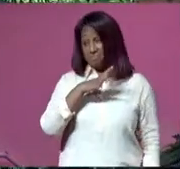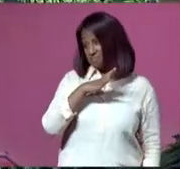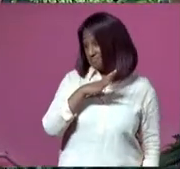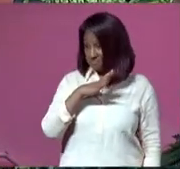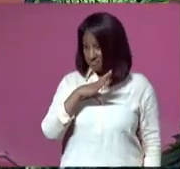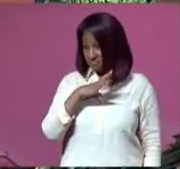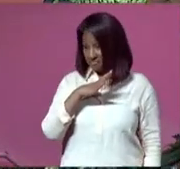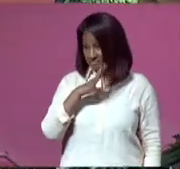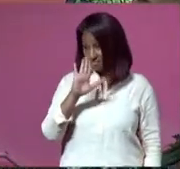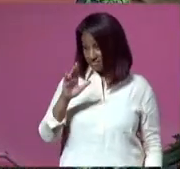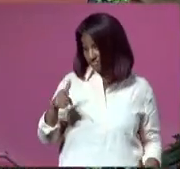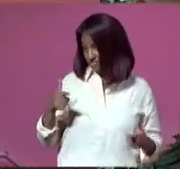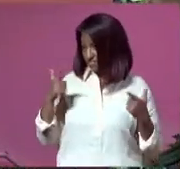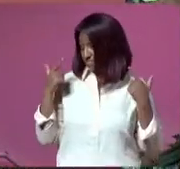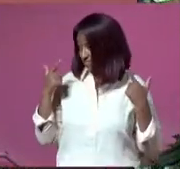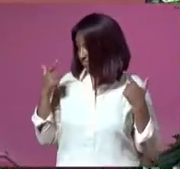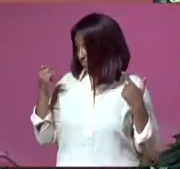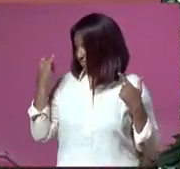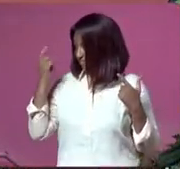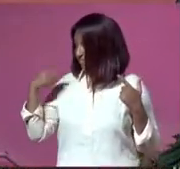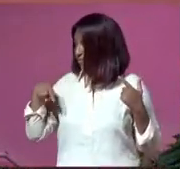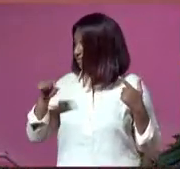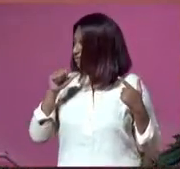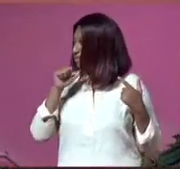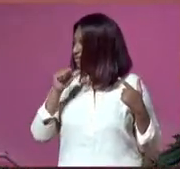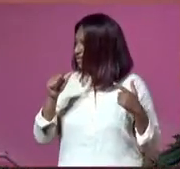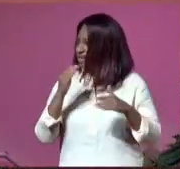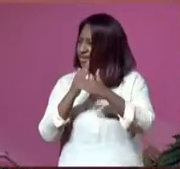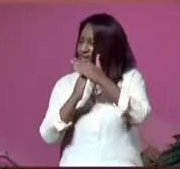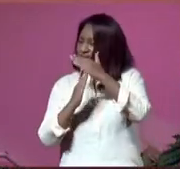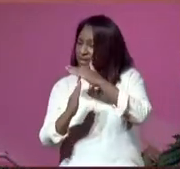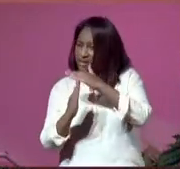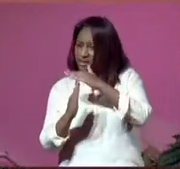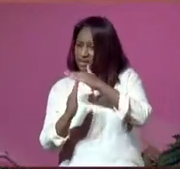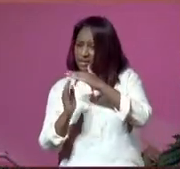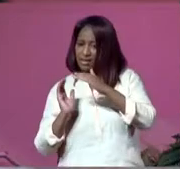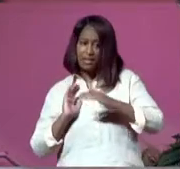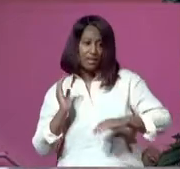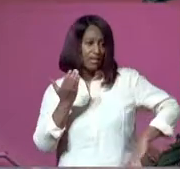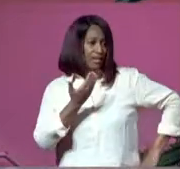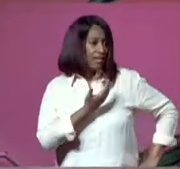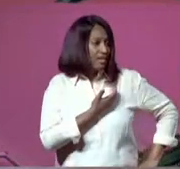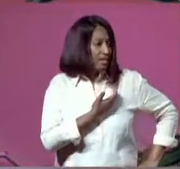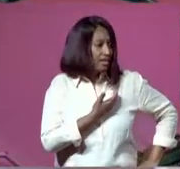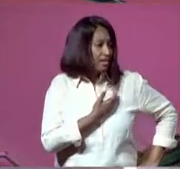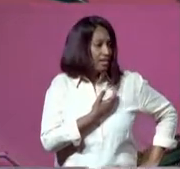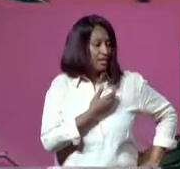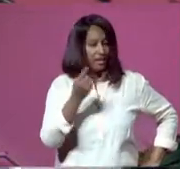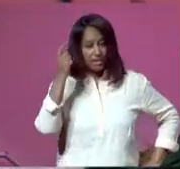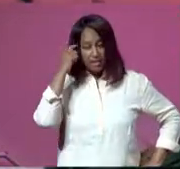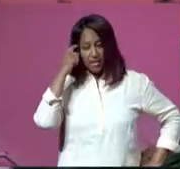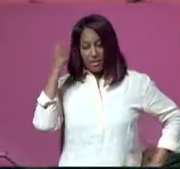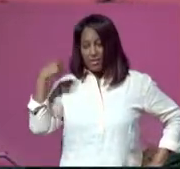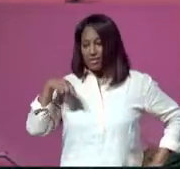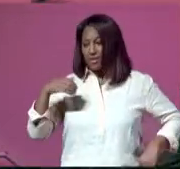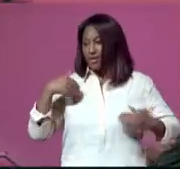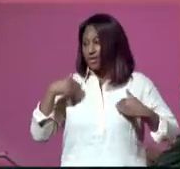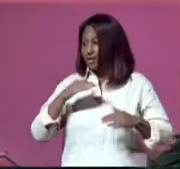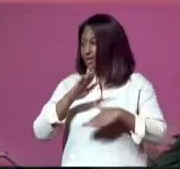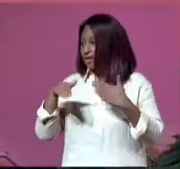pomposity, if we don't get off our high horse of thinking we got it all